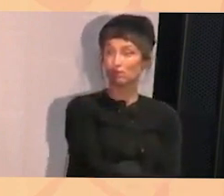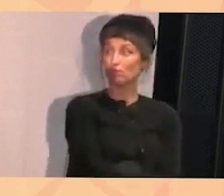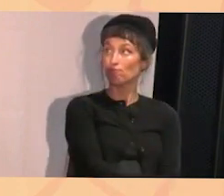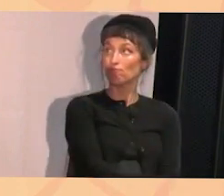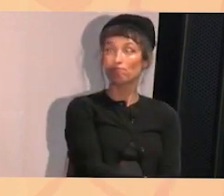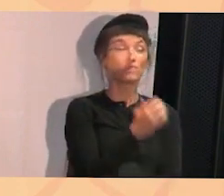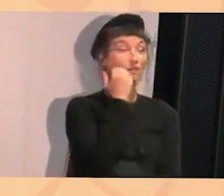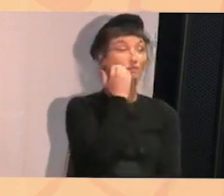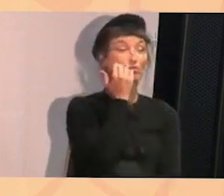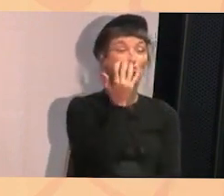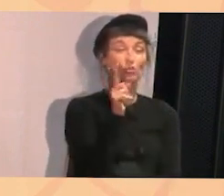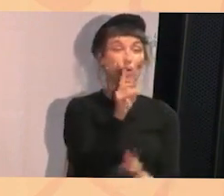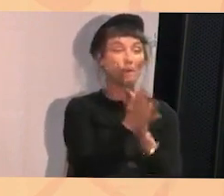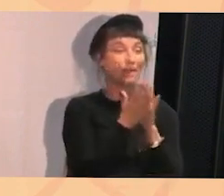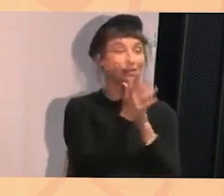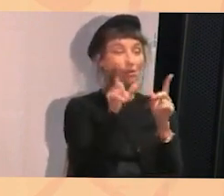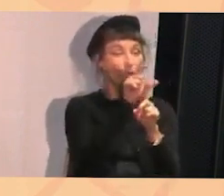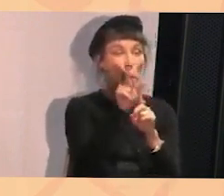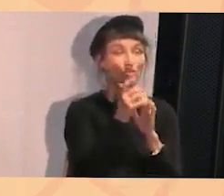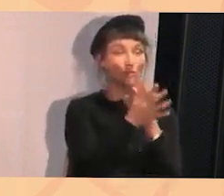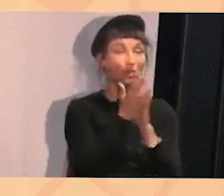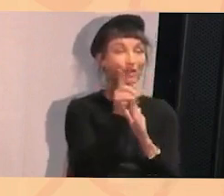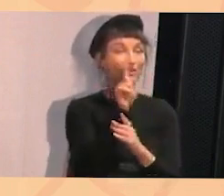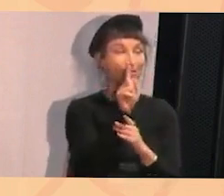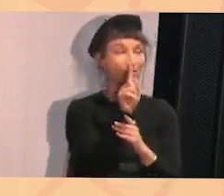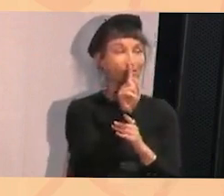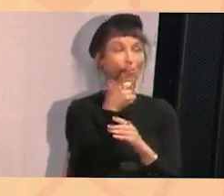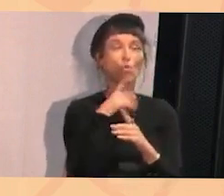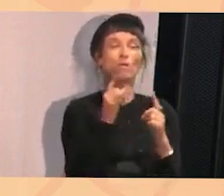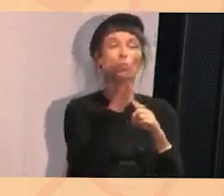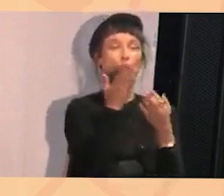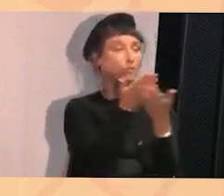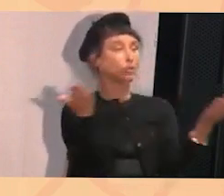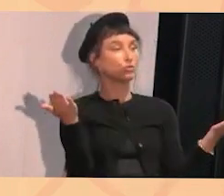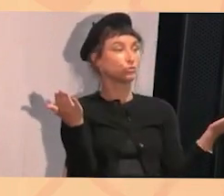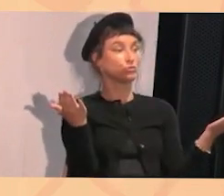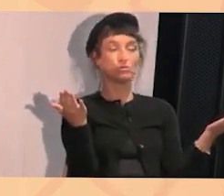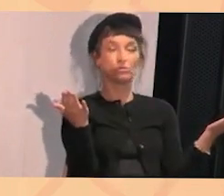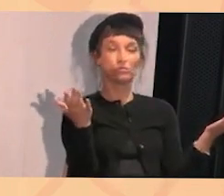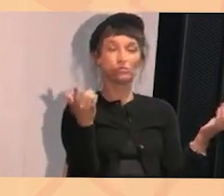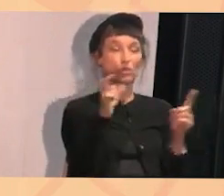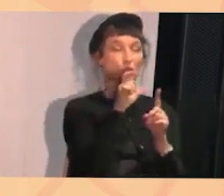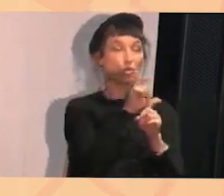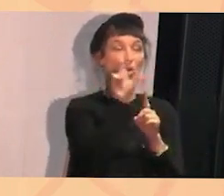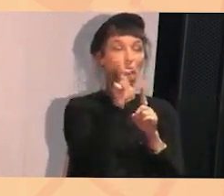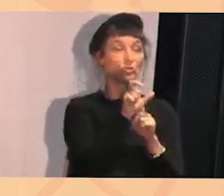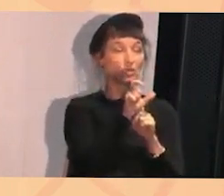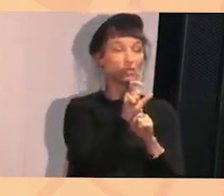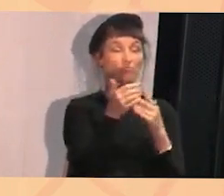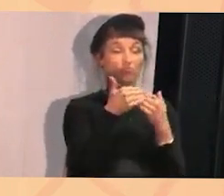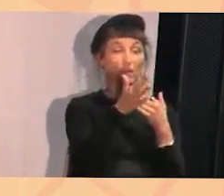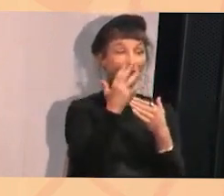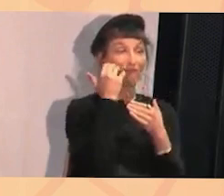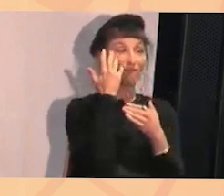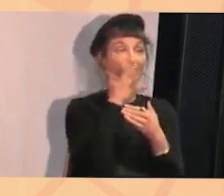What is the future for us? What is culture? How does it define you? And what will culture be like in 50 years under